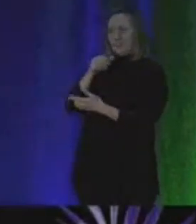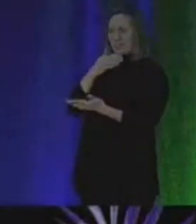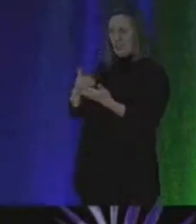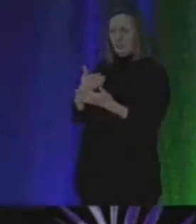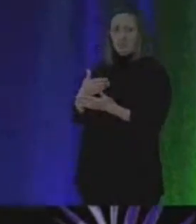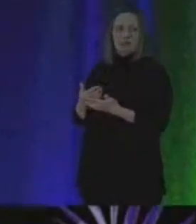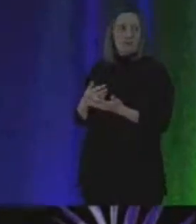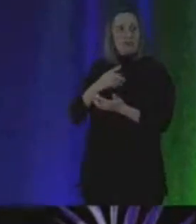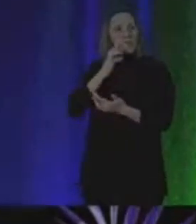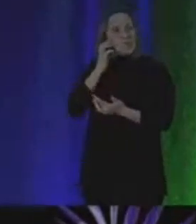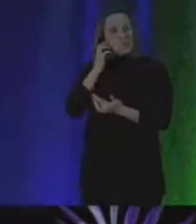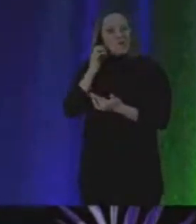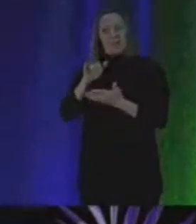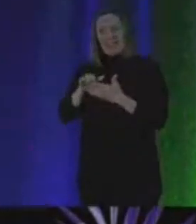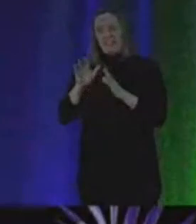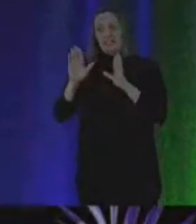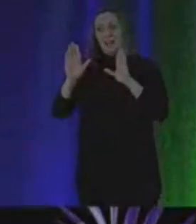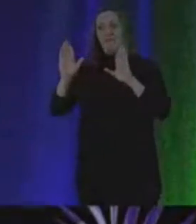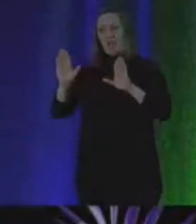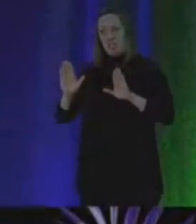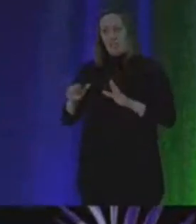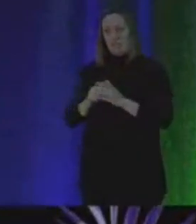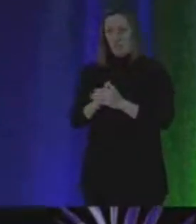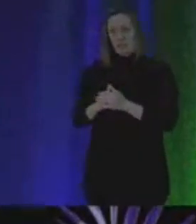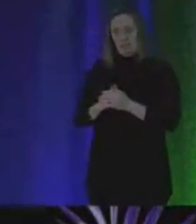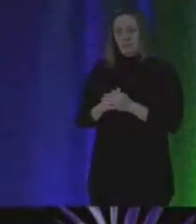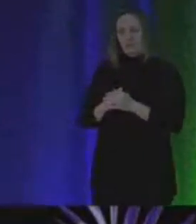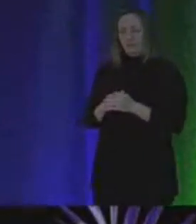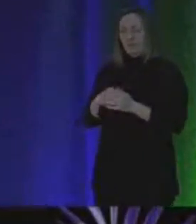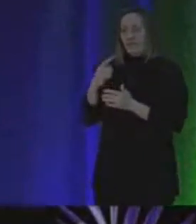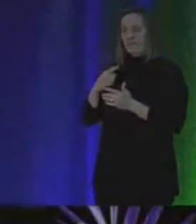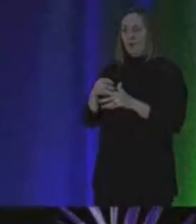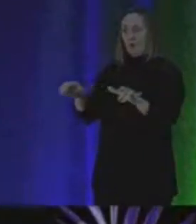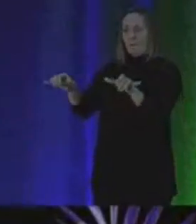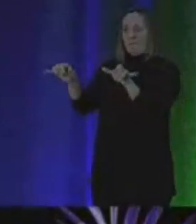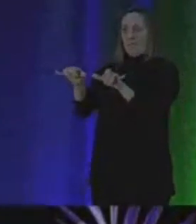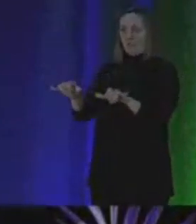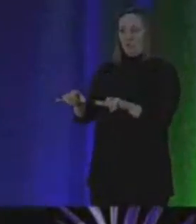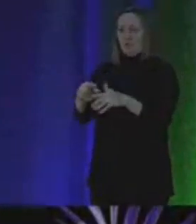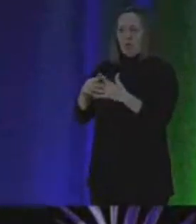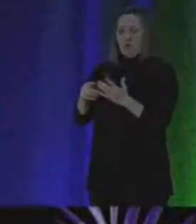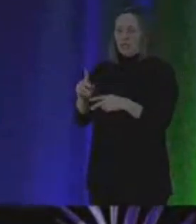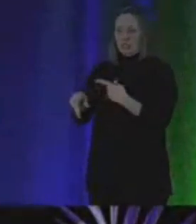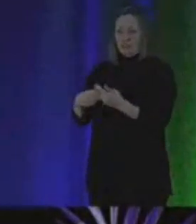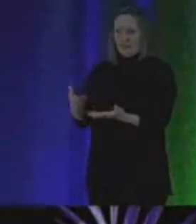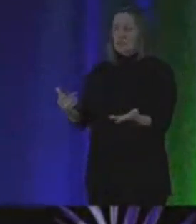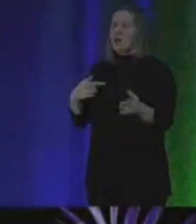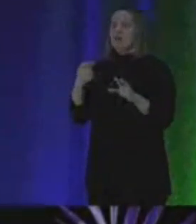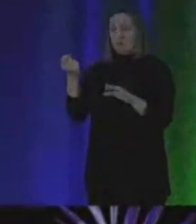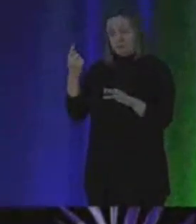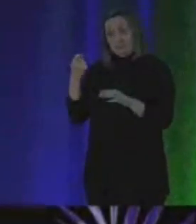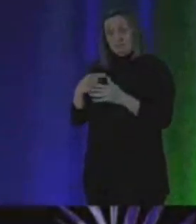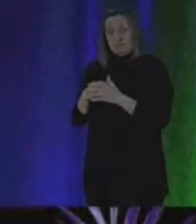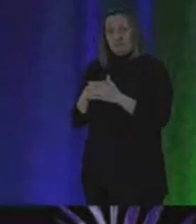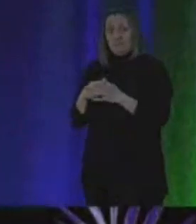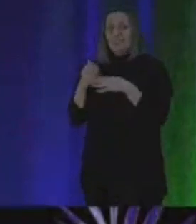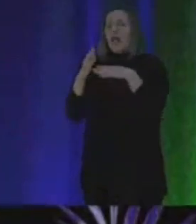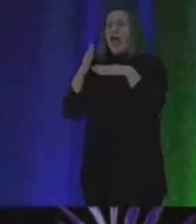This is fantastic for measuring things, all kinds of things. But keep in mind, this is